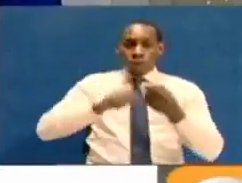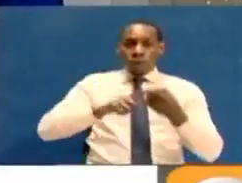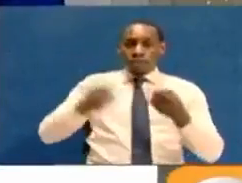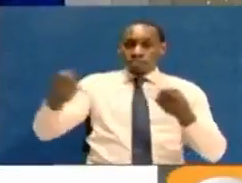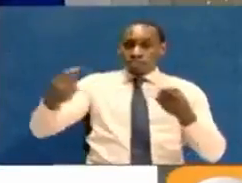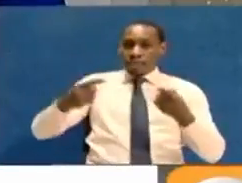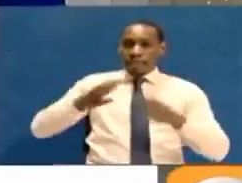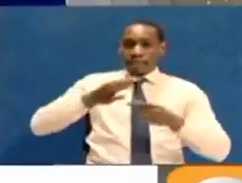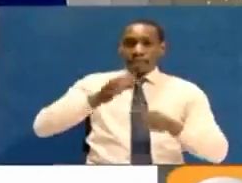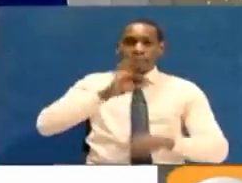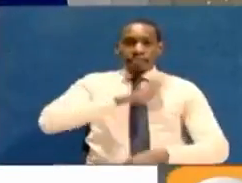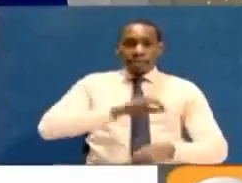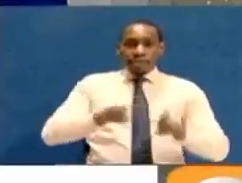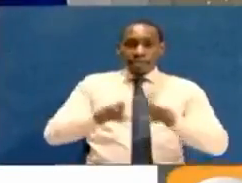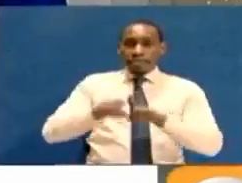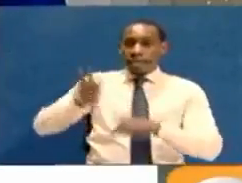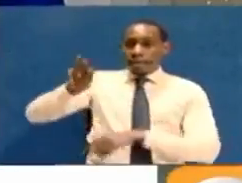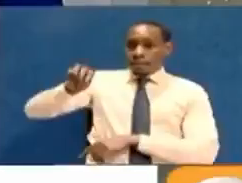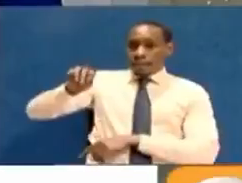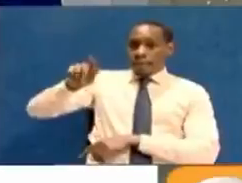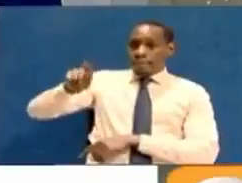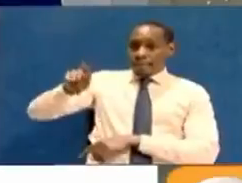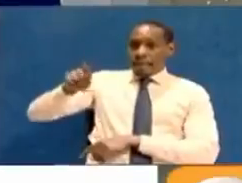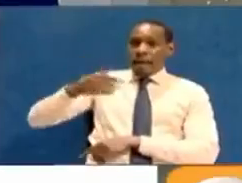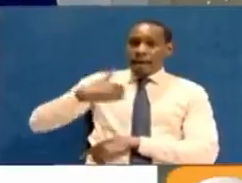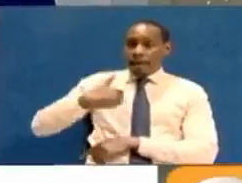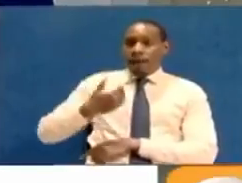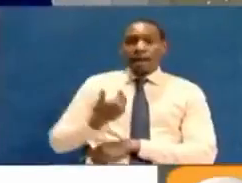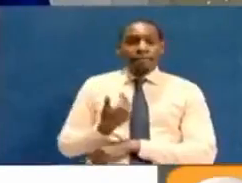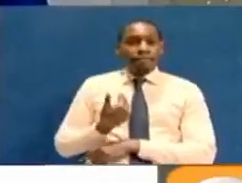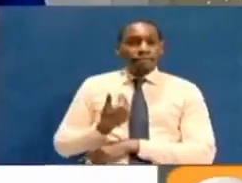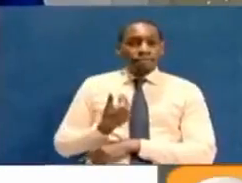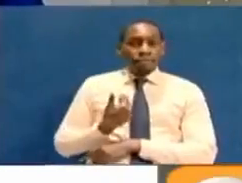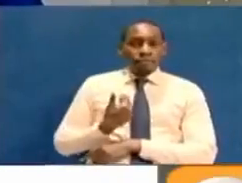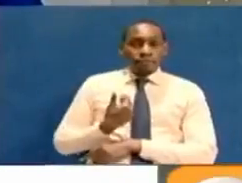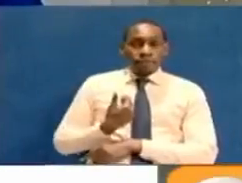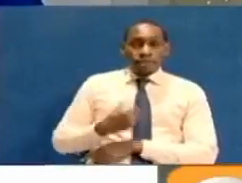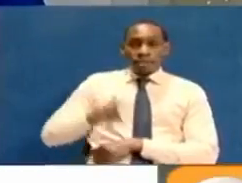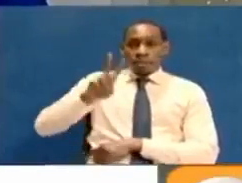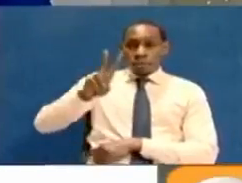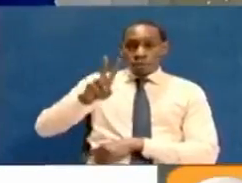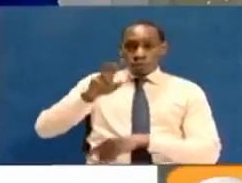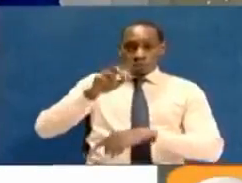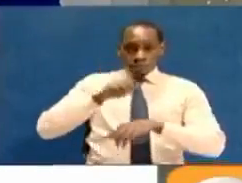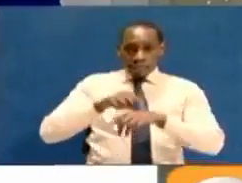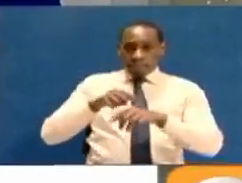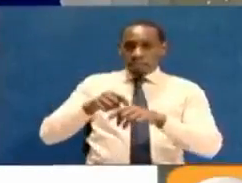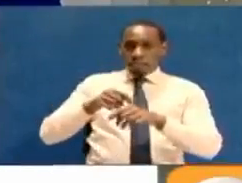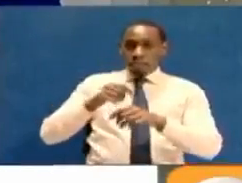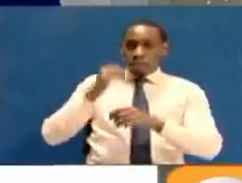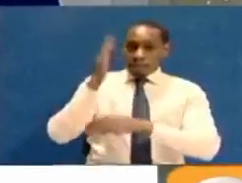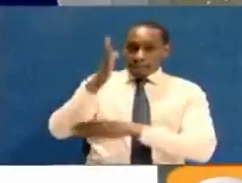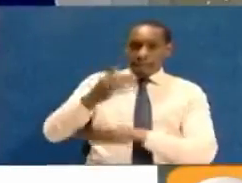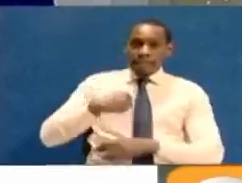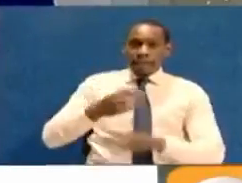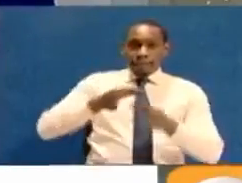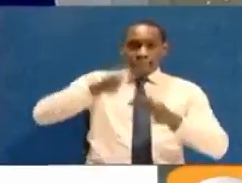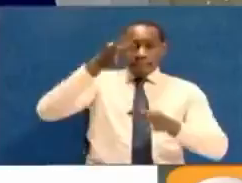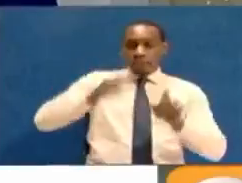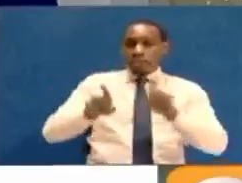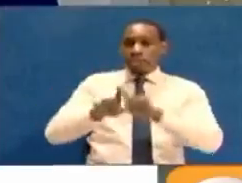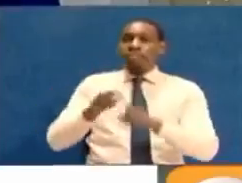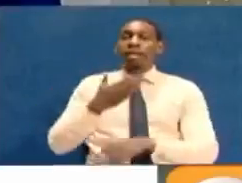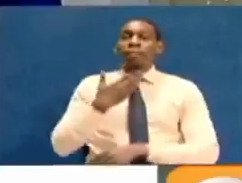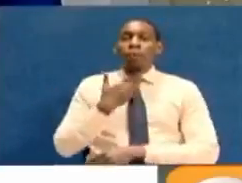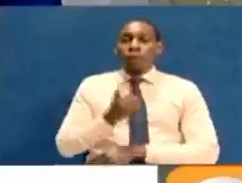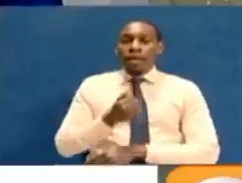pension, just like the MPs. You know, the MPs get, for those who have served two consecutive terms, get a pension. They also